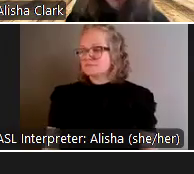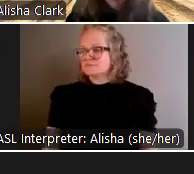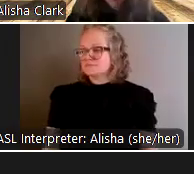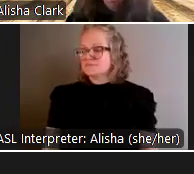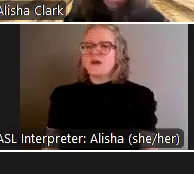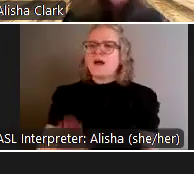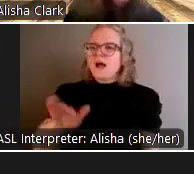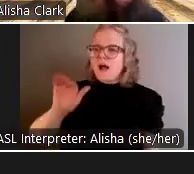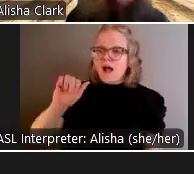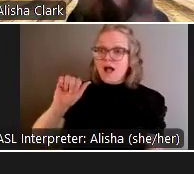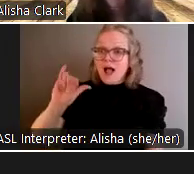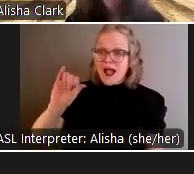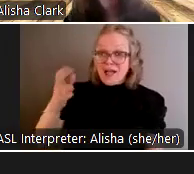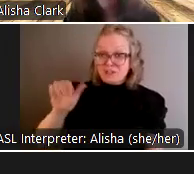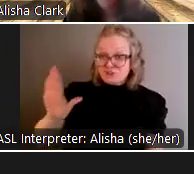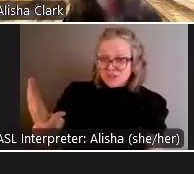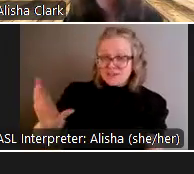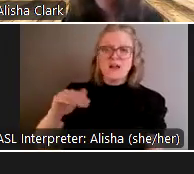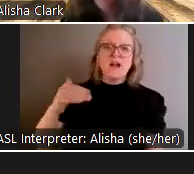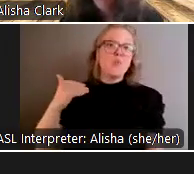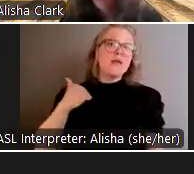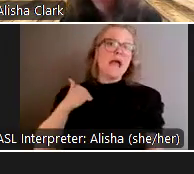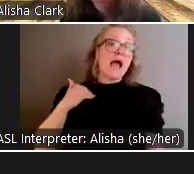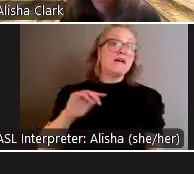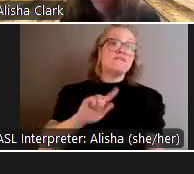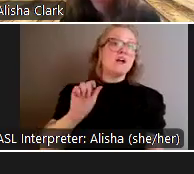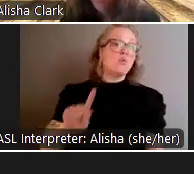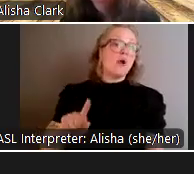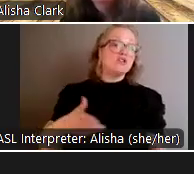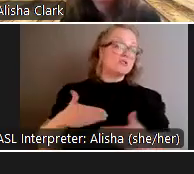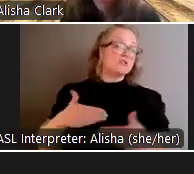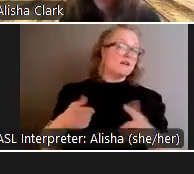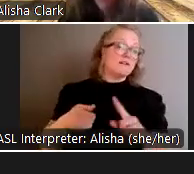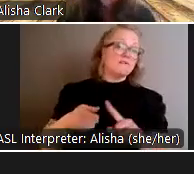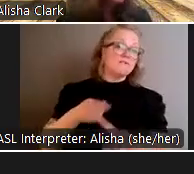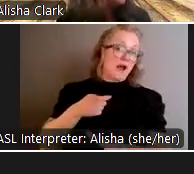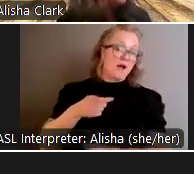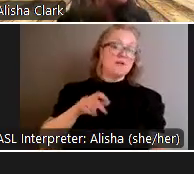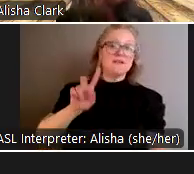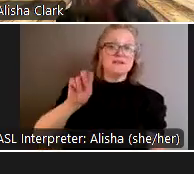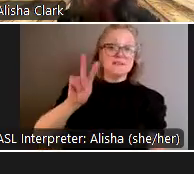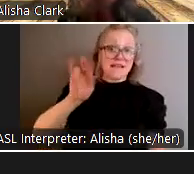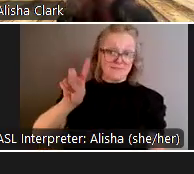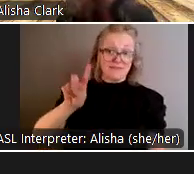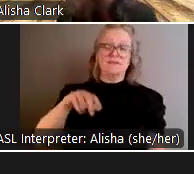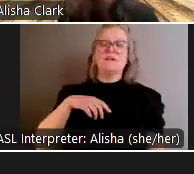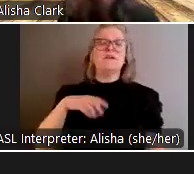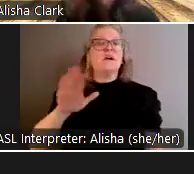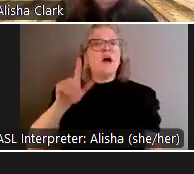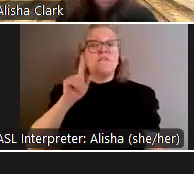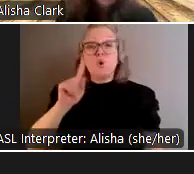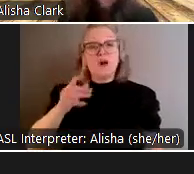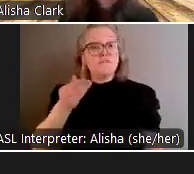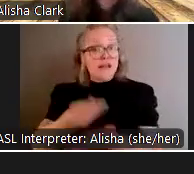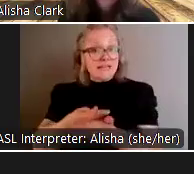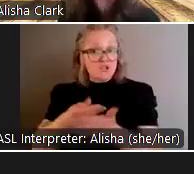Alicia, we have a question from from David. As far as financial